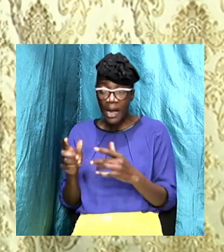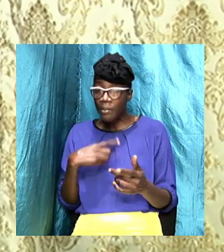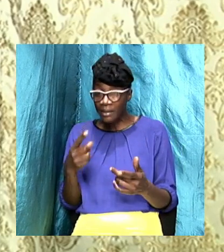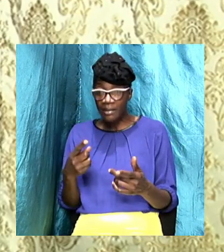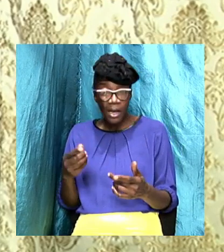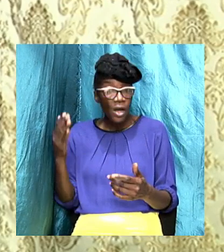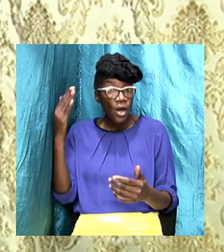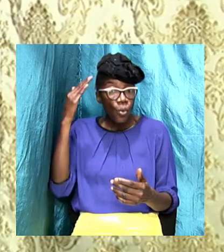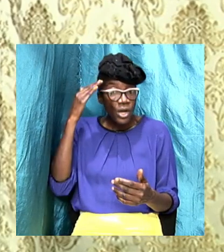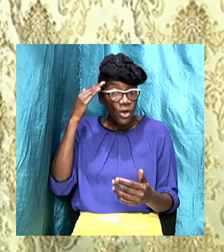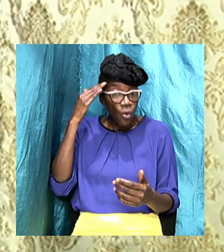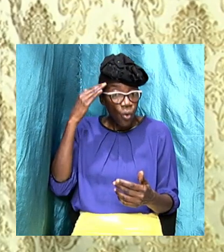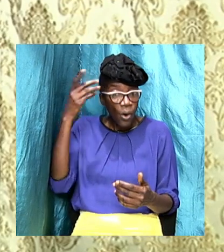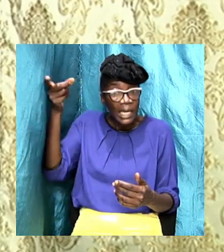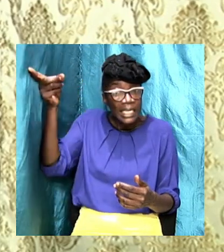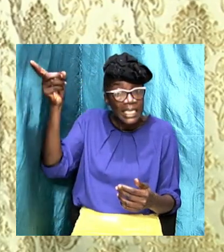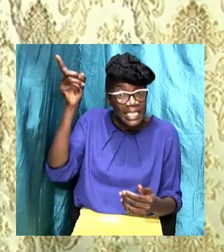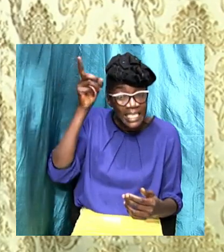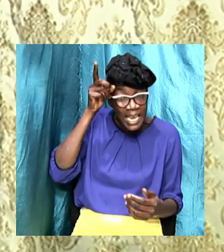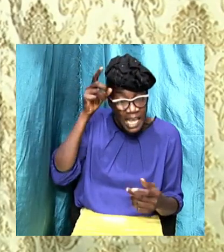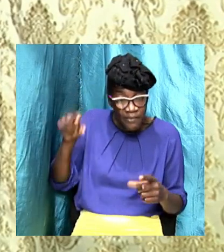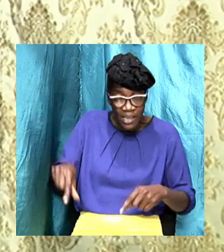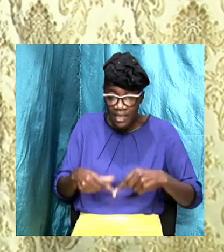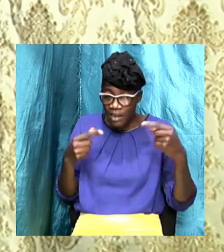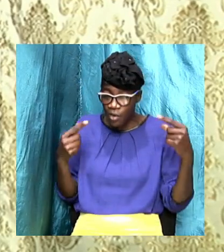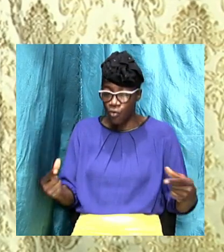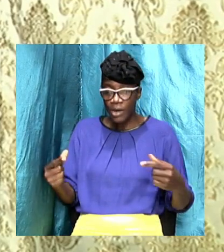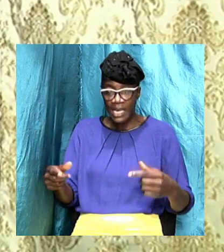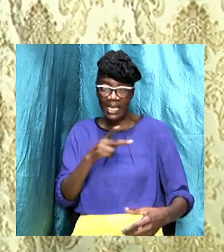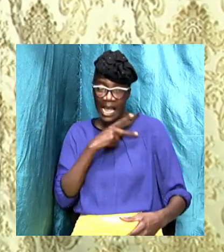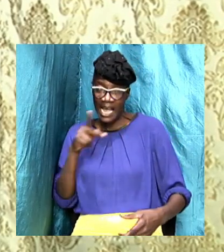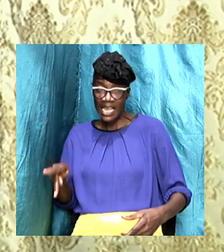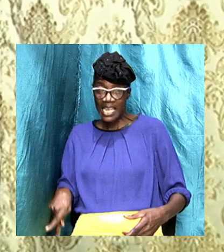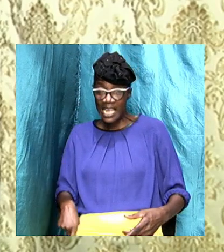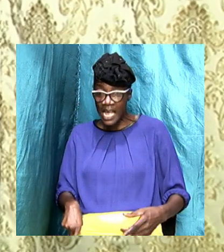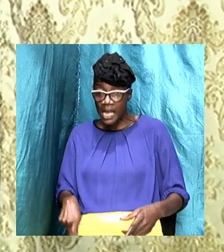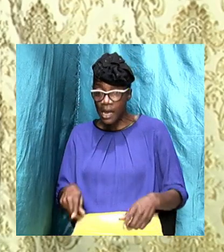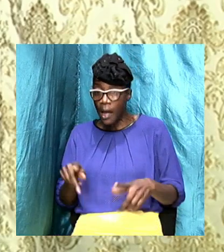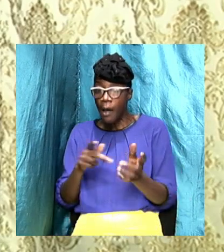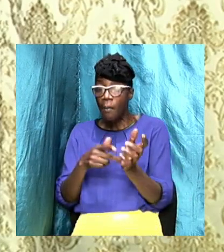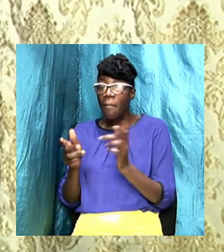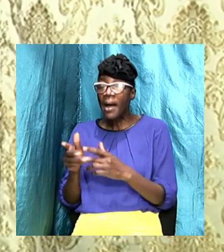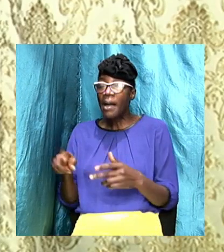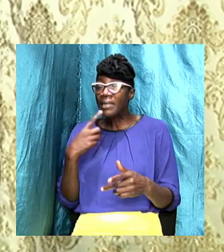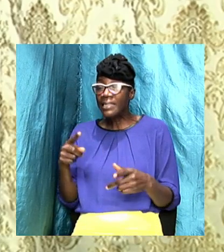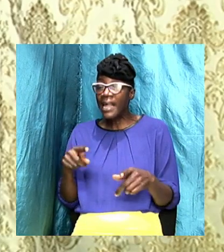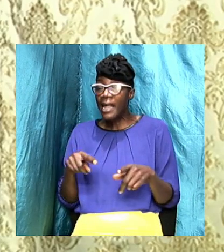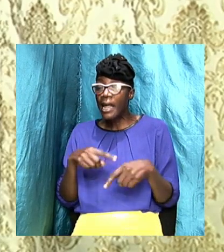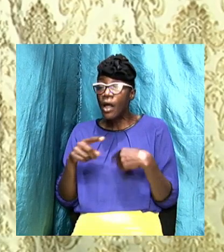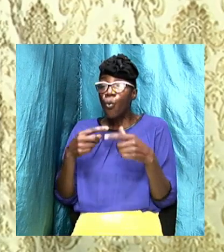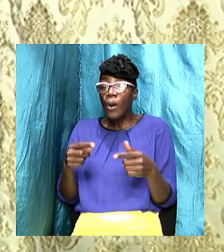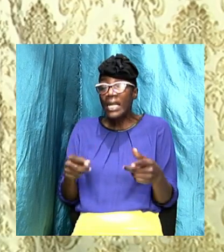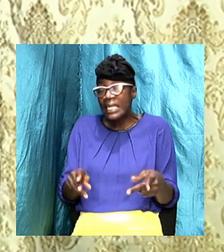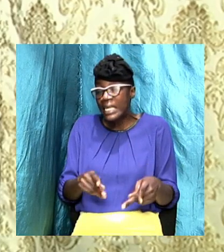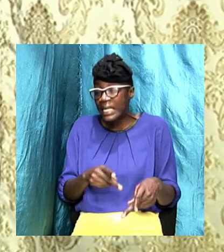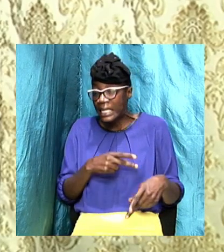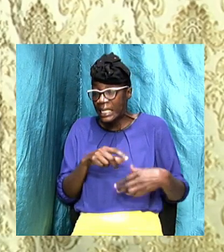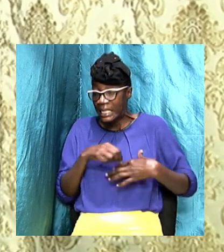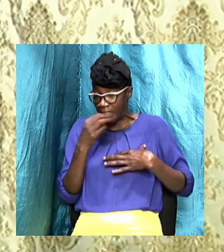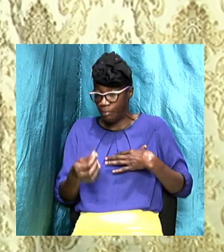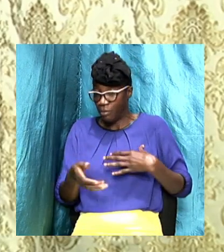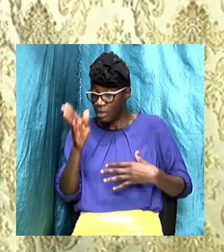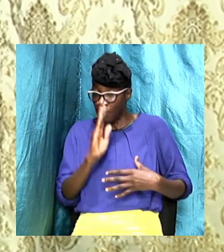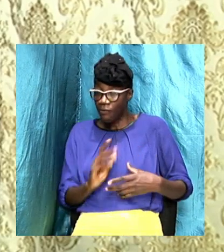great king, but again the Bible tells us that it was when the Spirit of God came upon